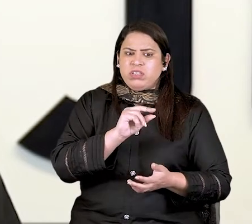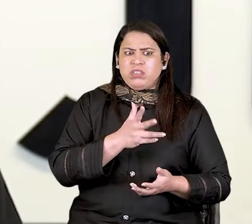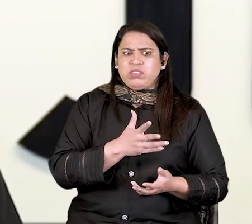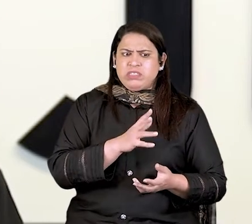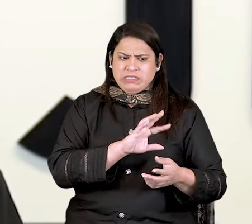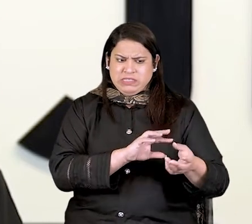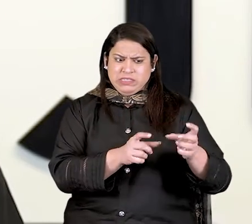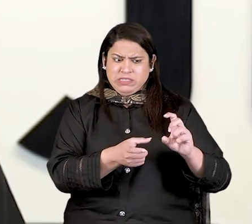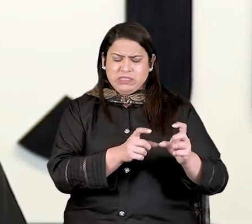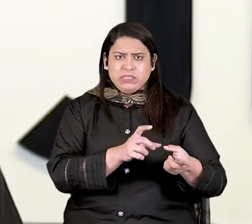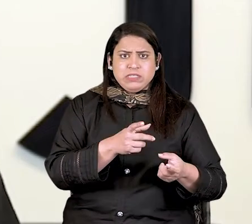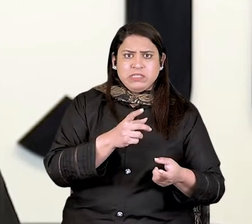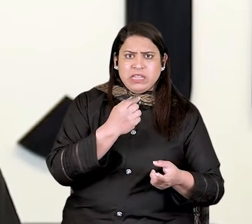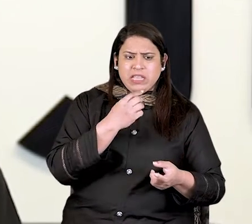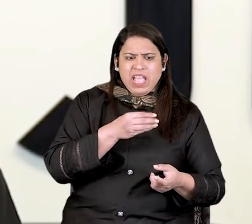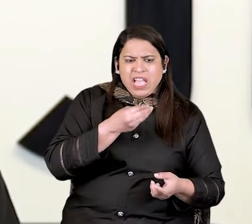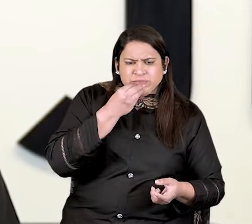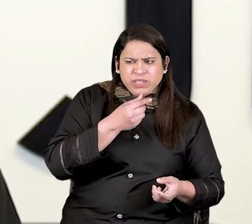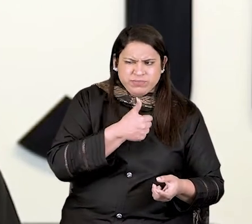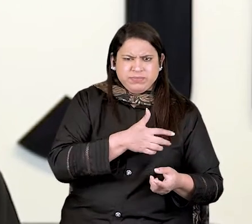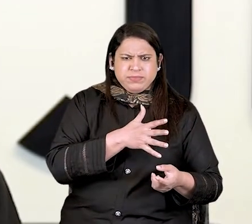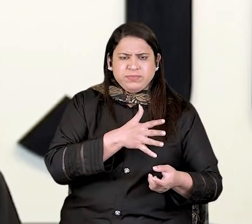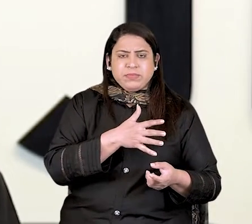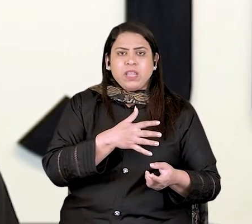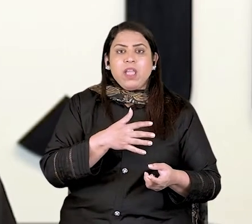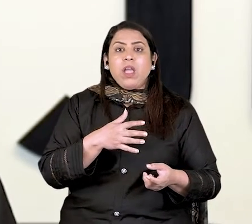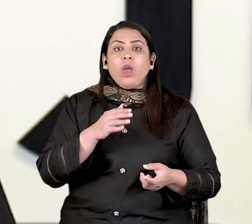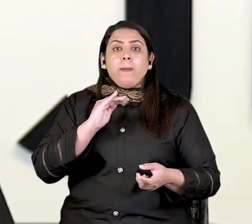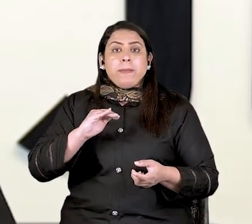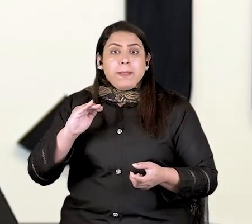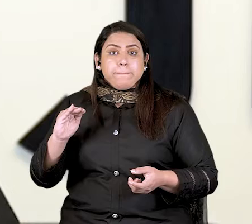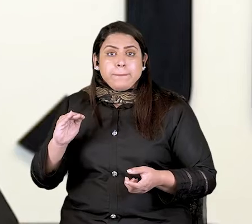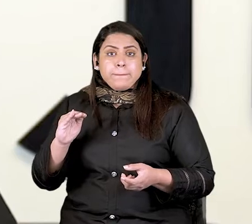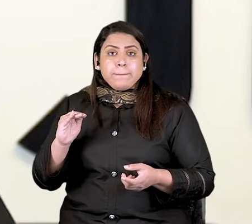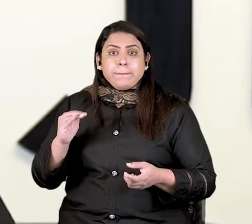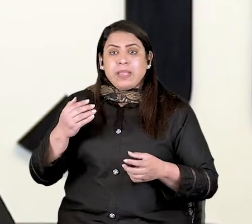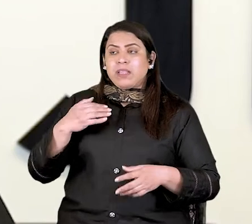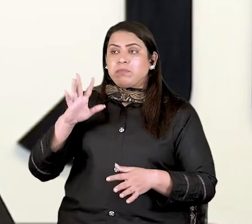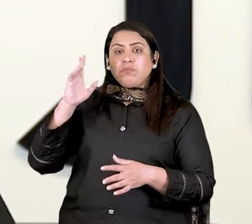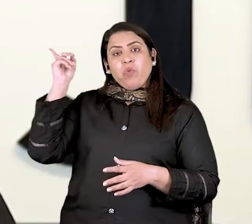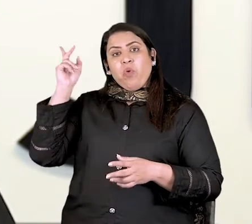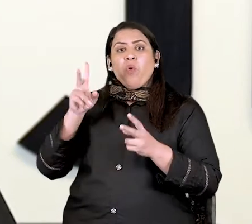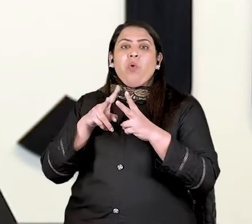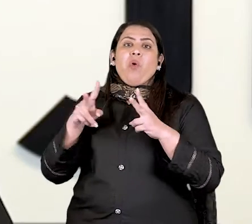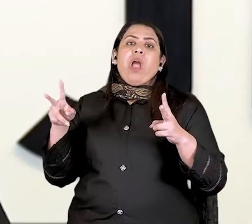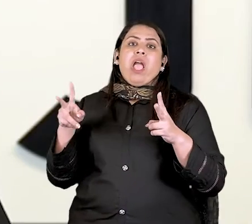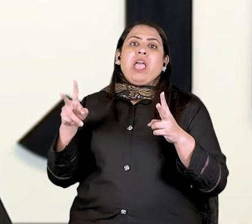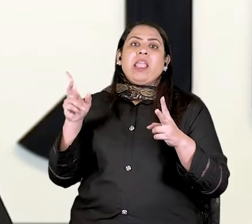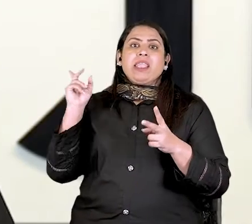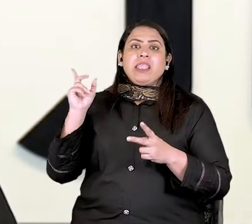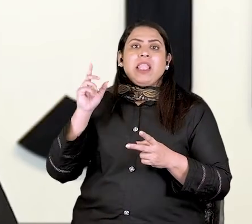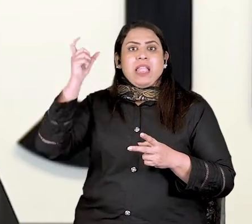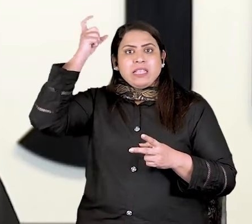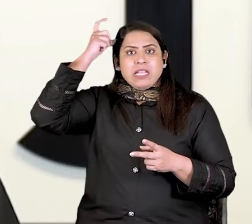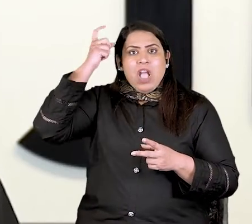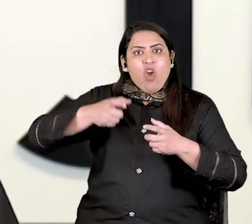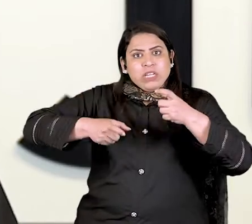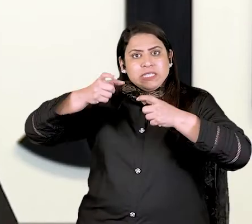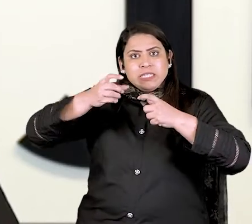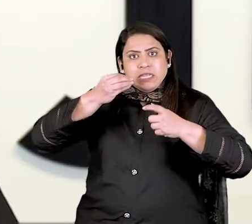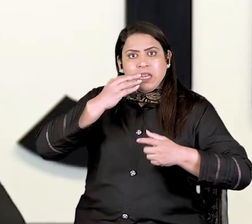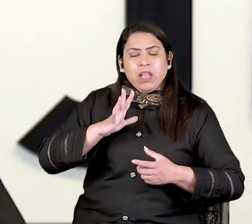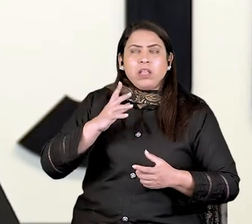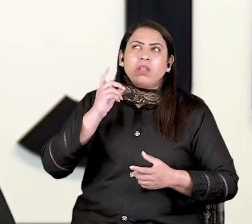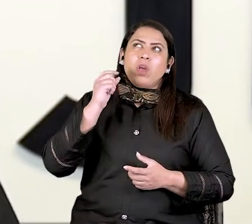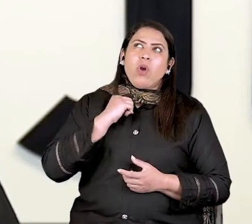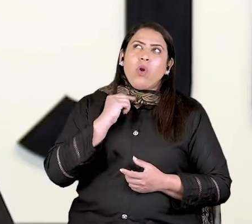with Australian cows. Because Pakistani meat has no marbleization in it. It has no texture to it. It has no flavor to it.